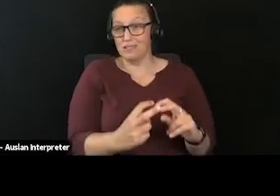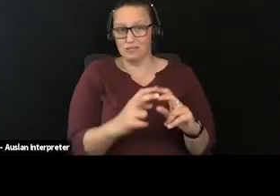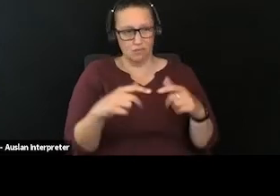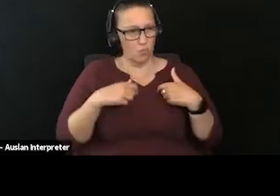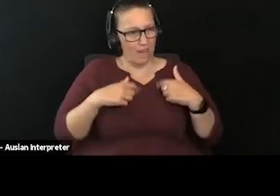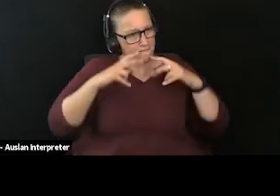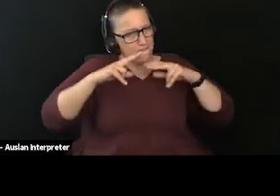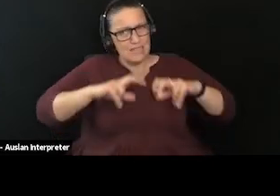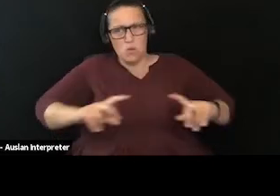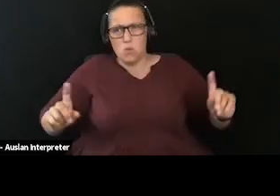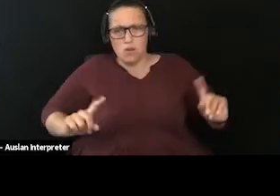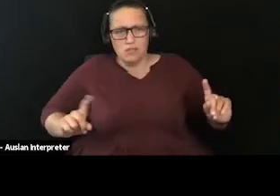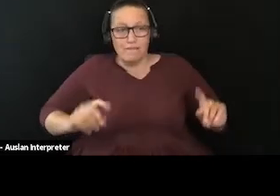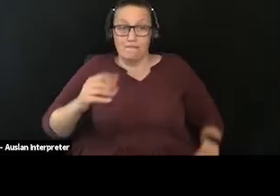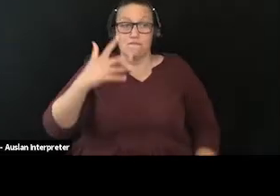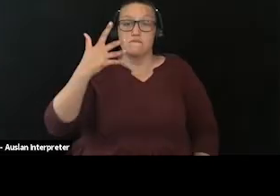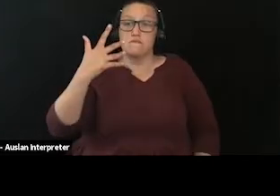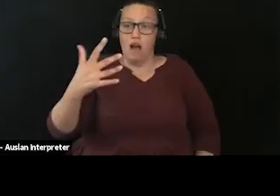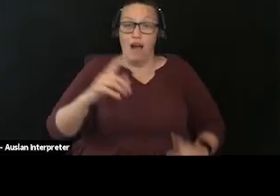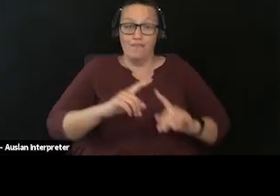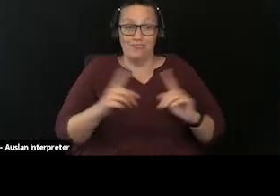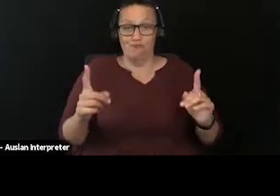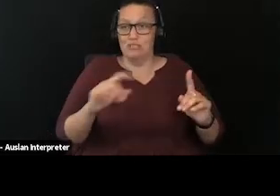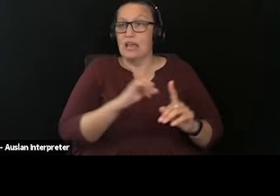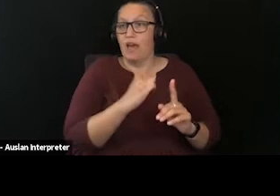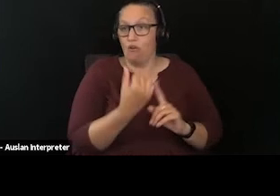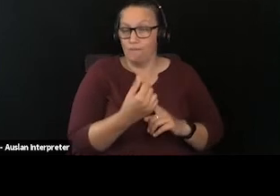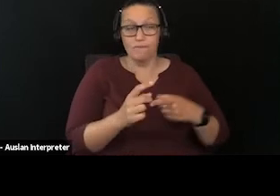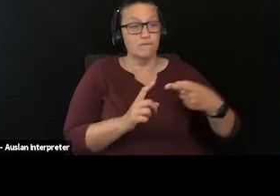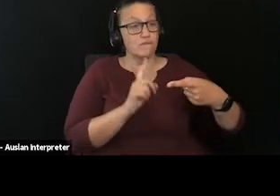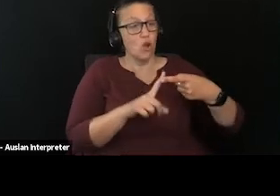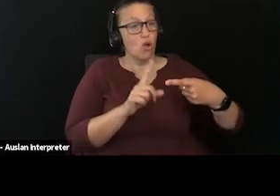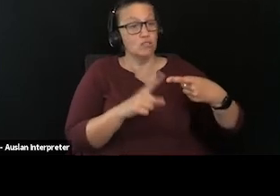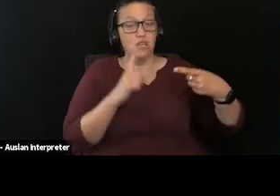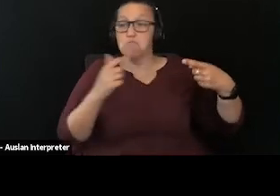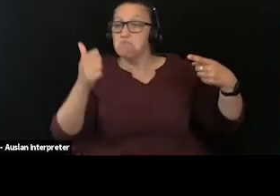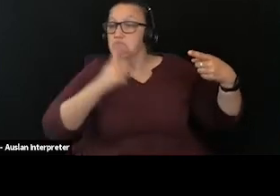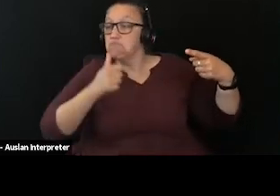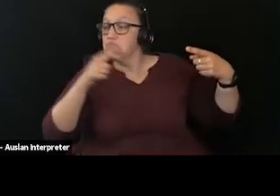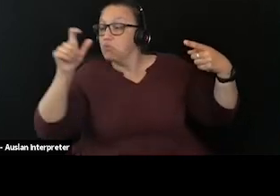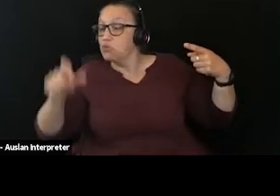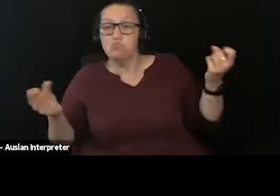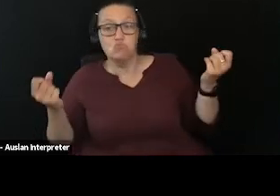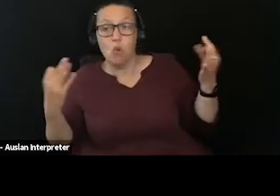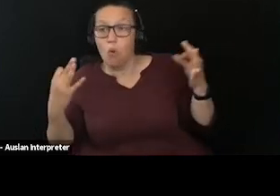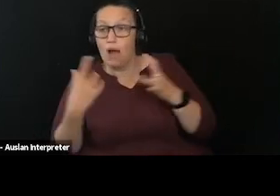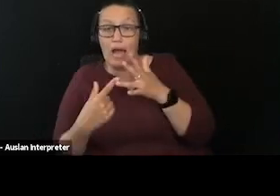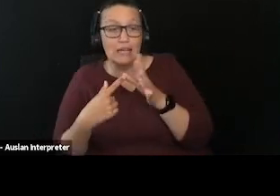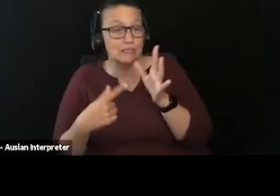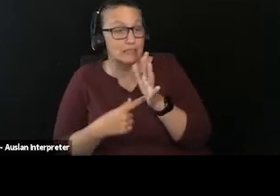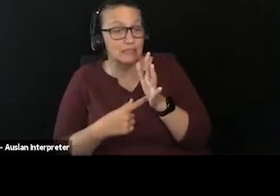We looked at 5 scenario analyses. First, a scenario that basically asked what would have happened had we had no OAT program